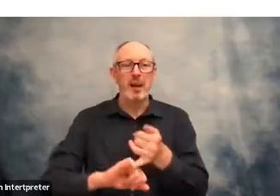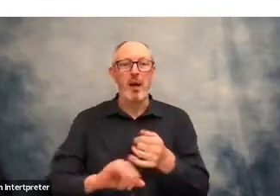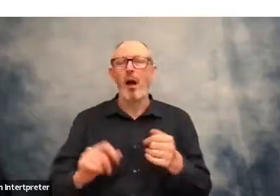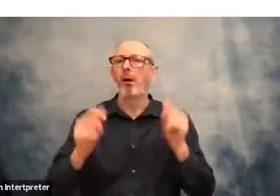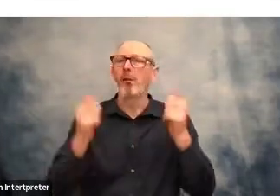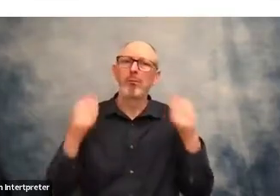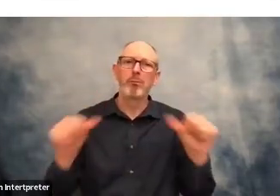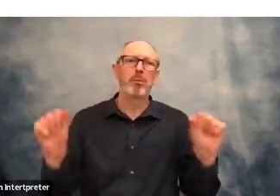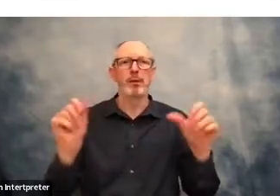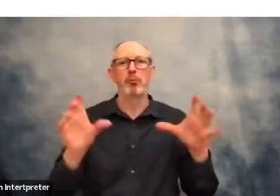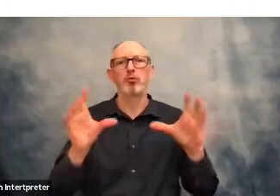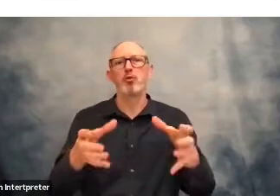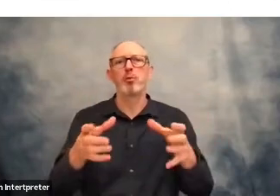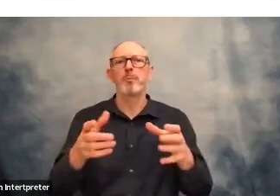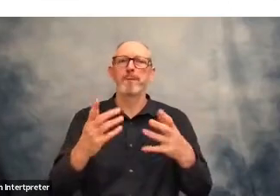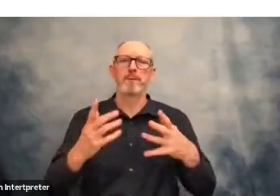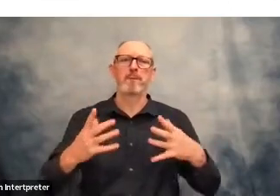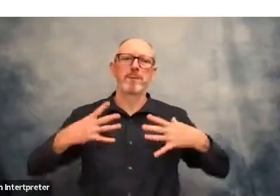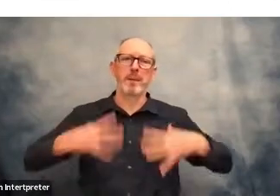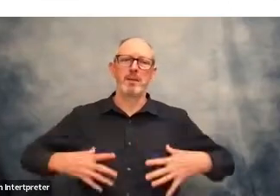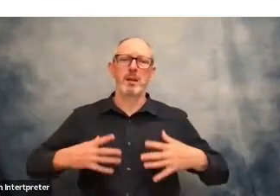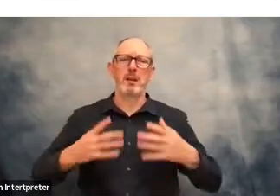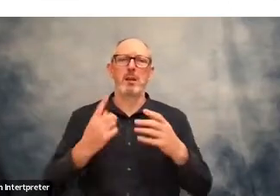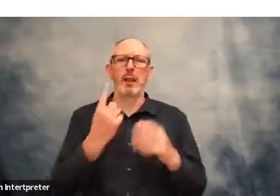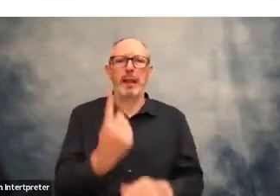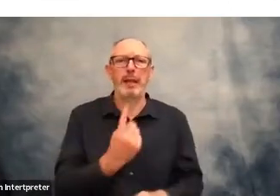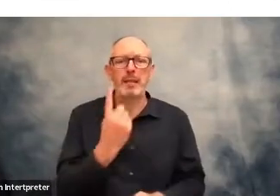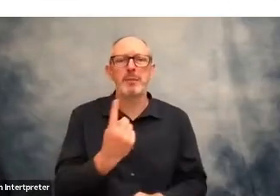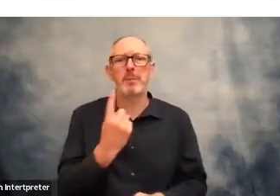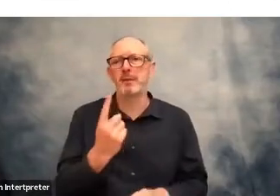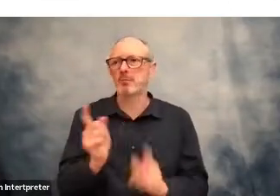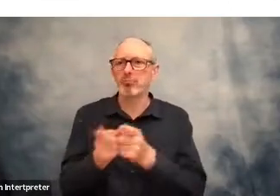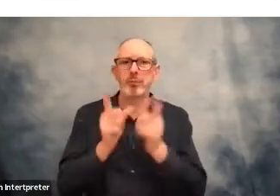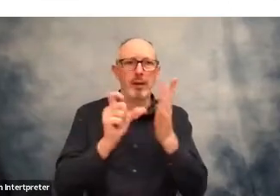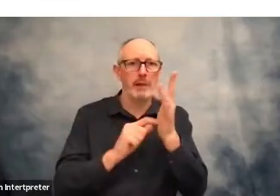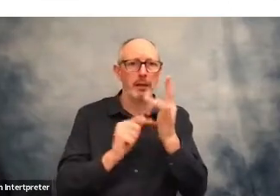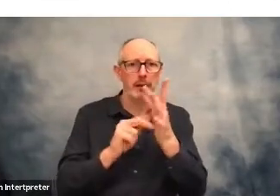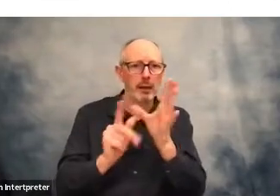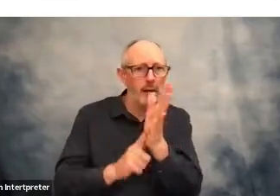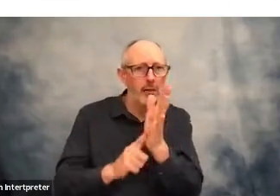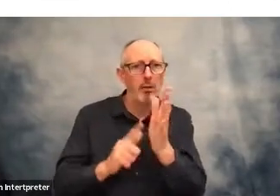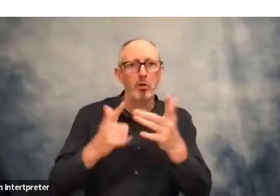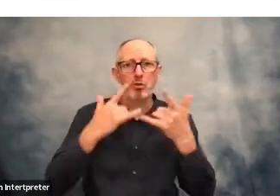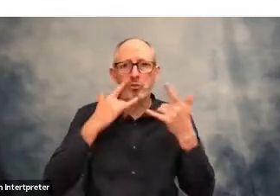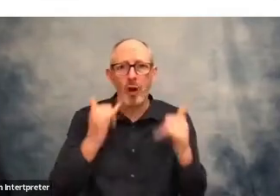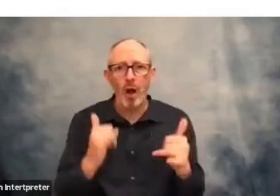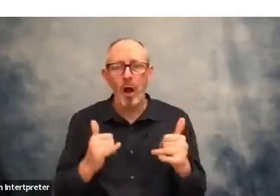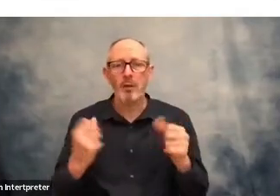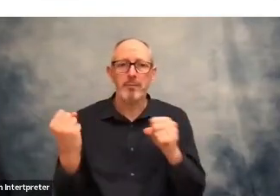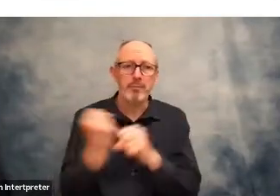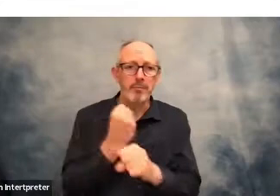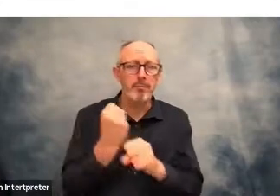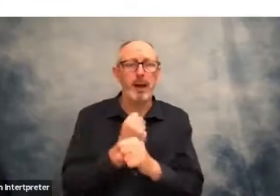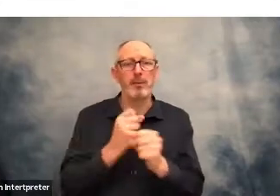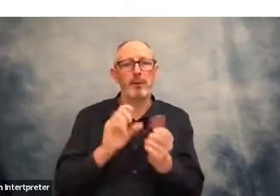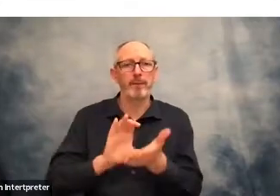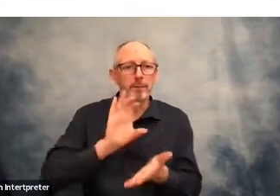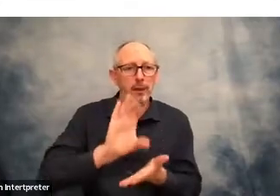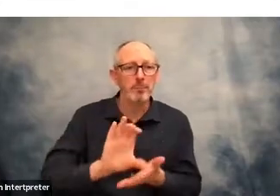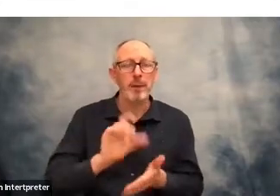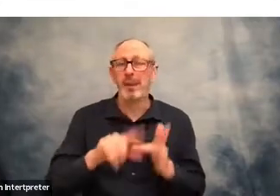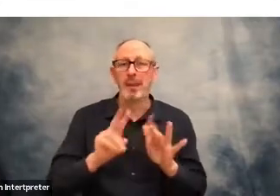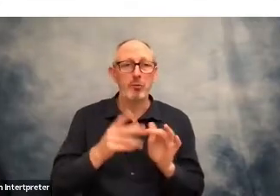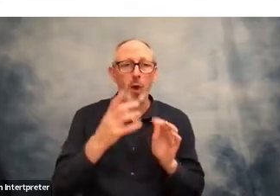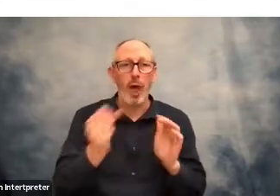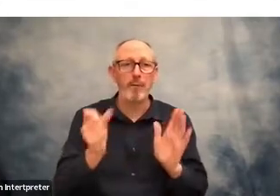engineering physical independence. Their asks cut across clinical trials, manufacturing, and investment. Let us know if you have the expertise or the connections to